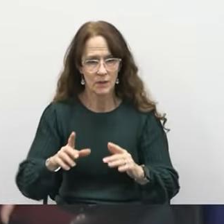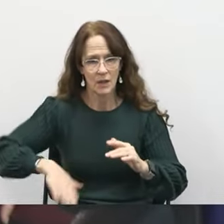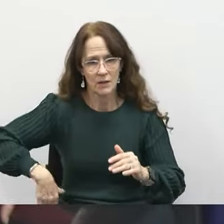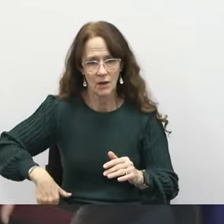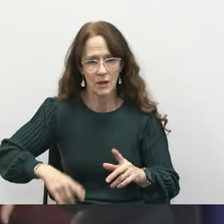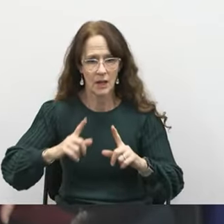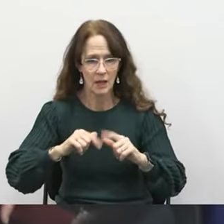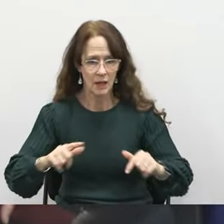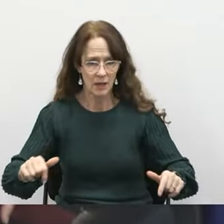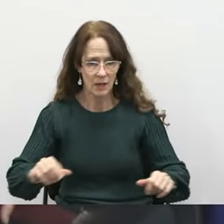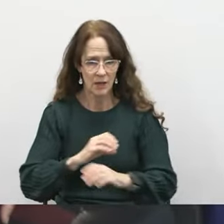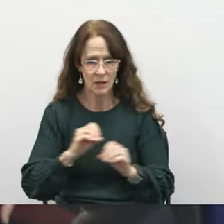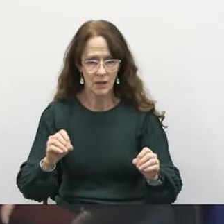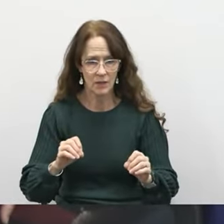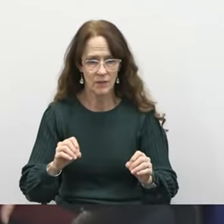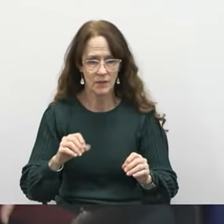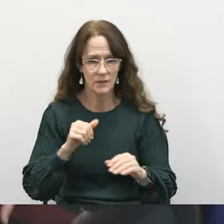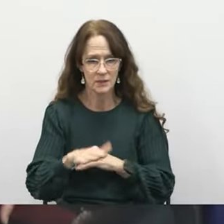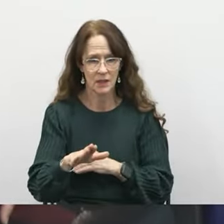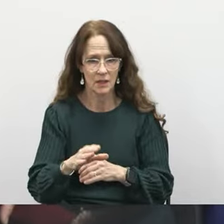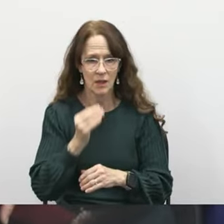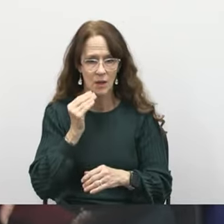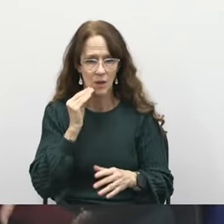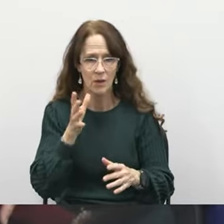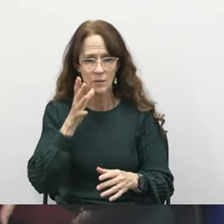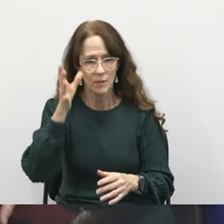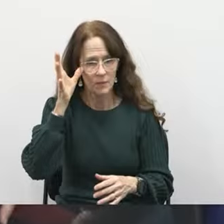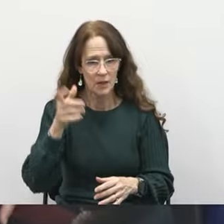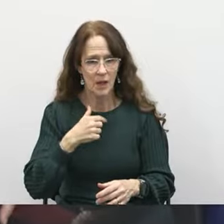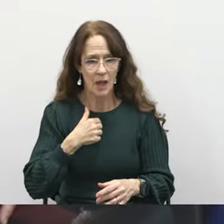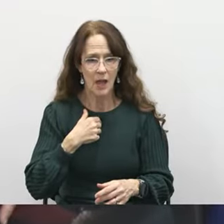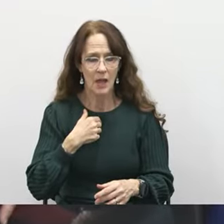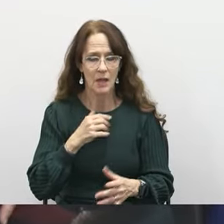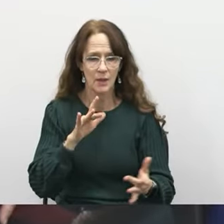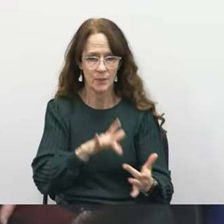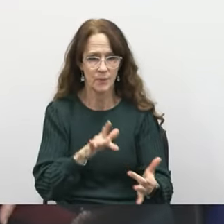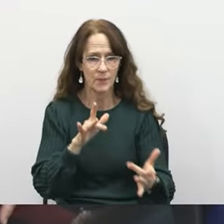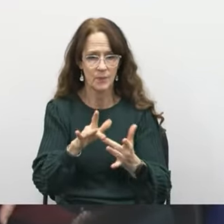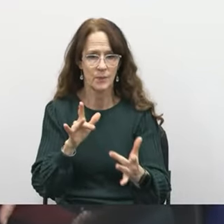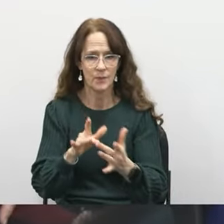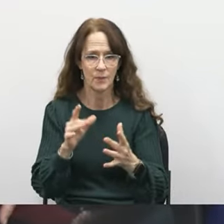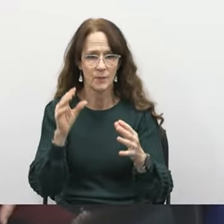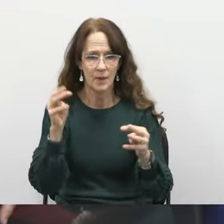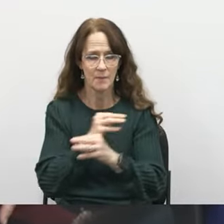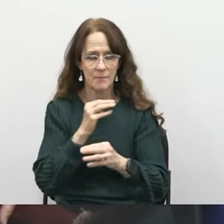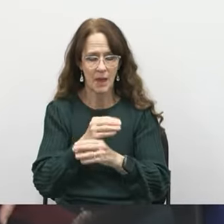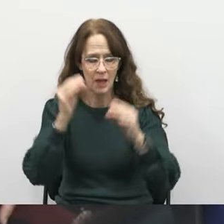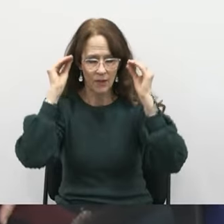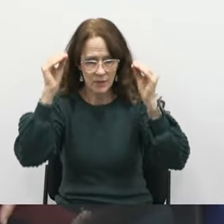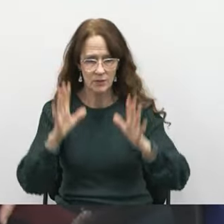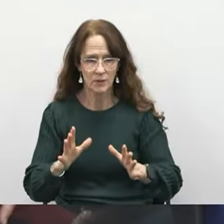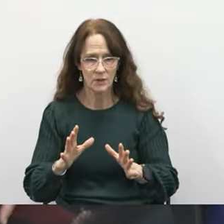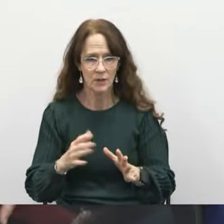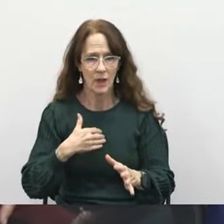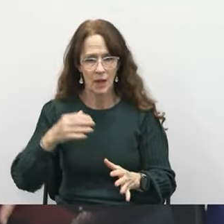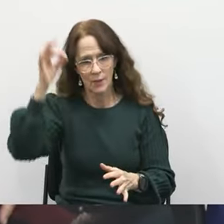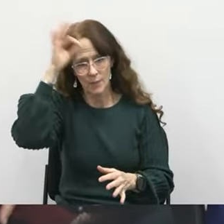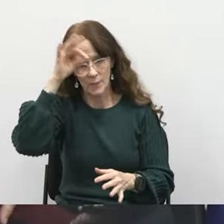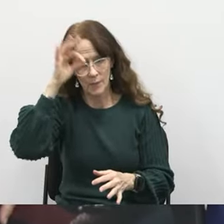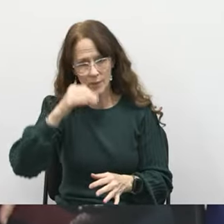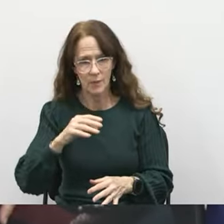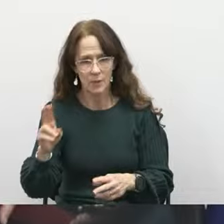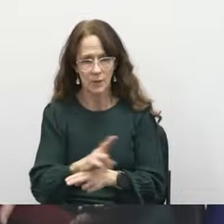etc. Nothing went home to the parents, right? So I had to go out and reach out to her math instructor, which is unbeknownst to me, because usually we